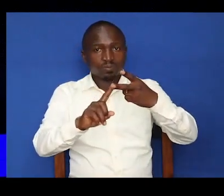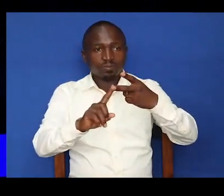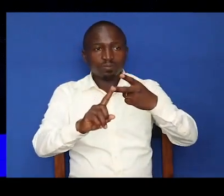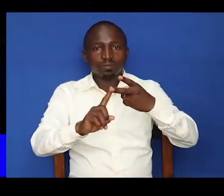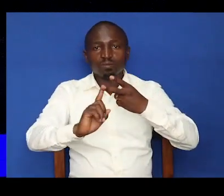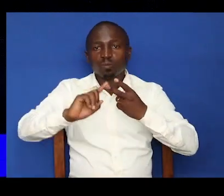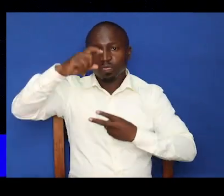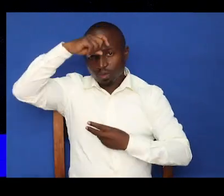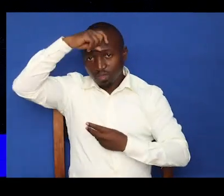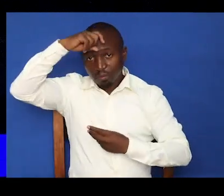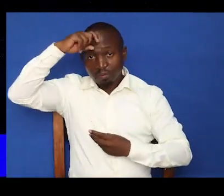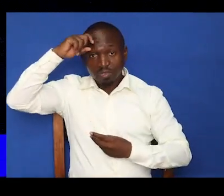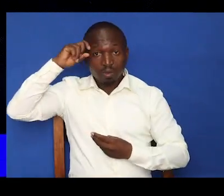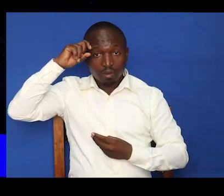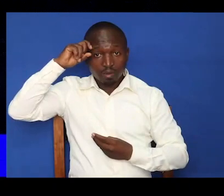temperature.